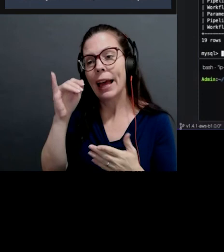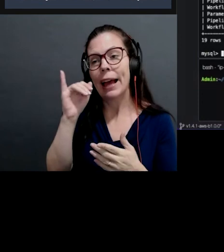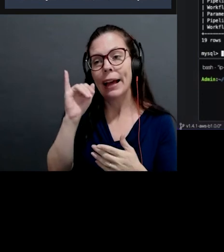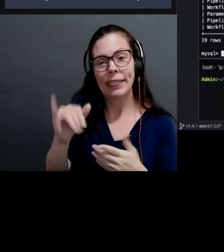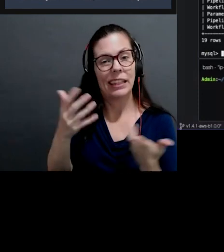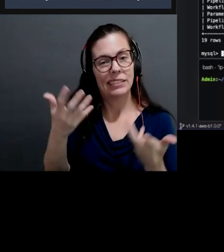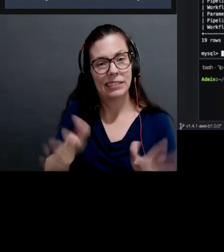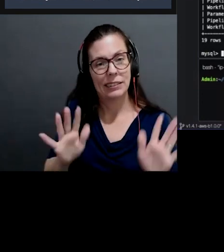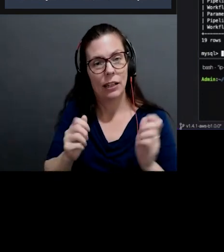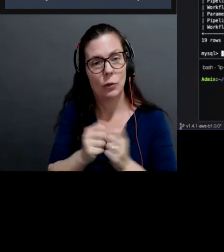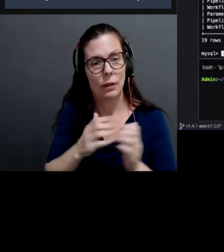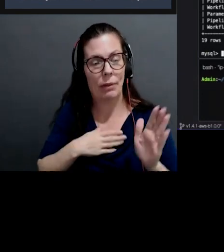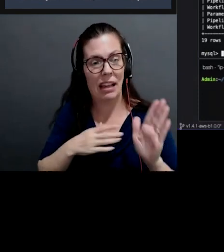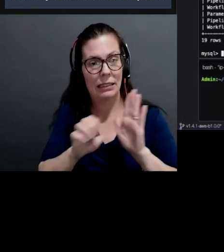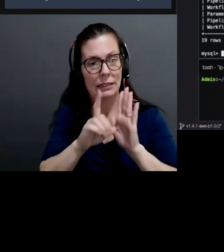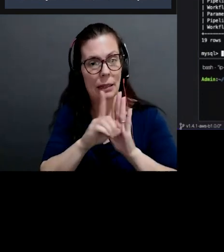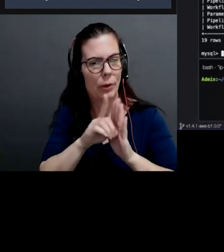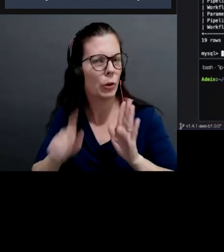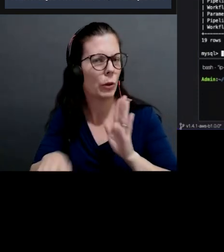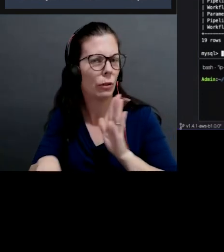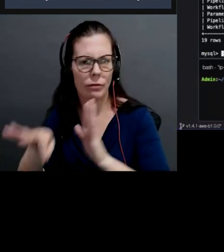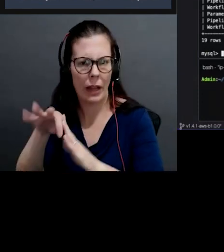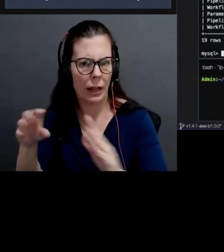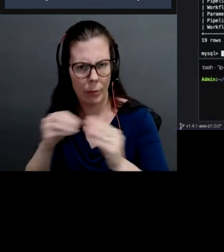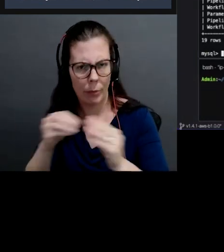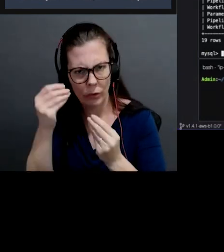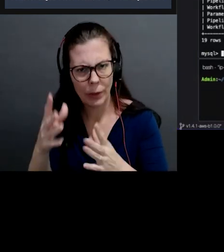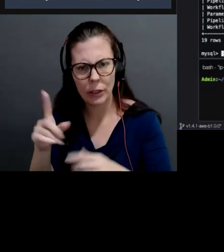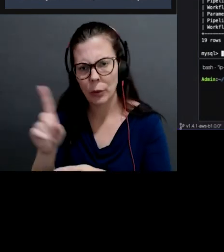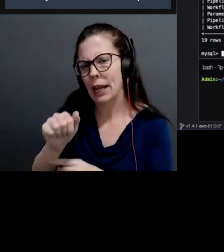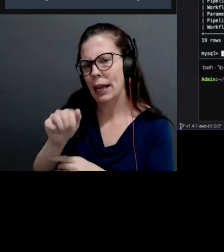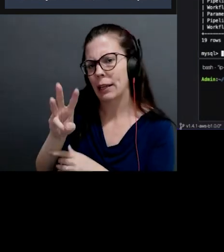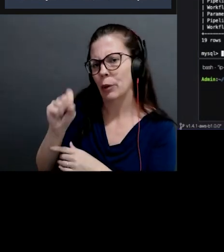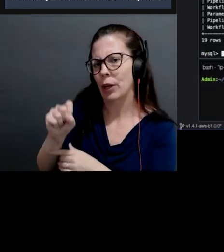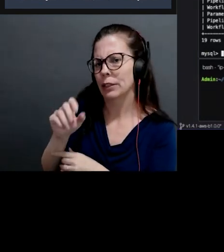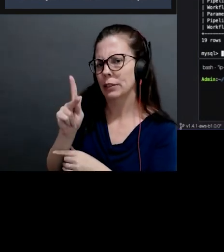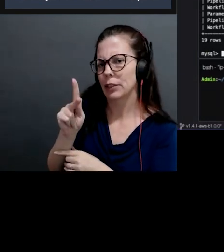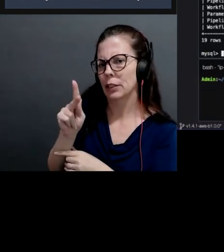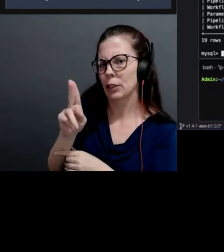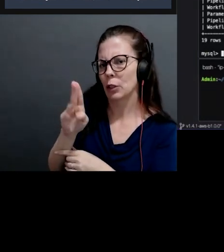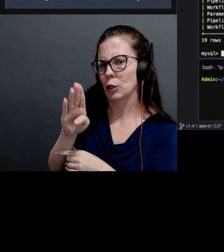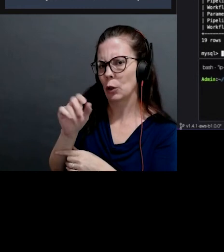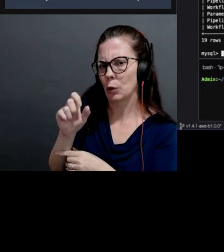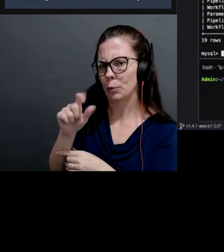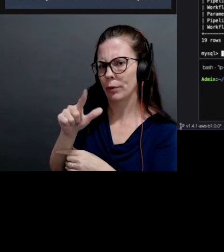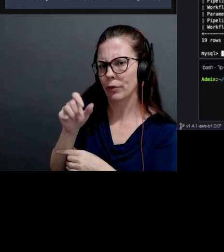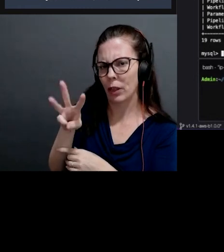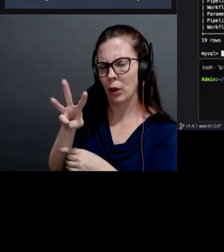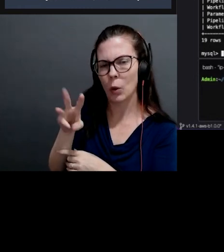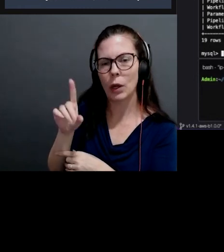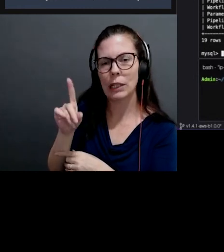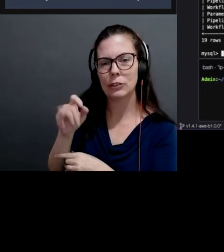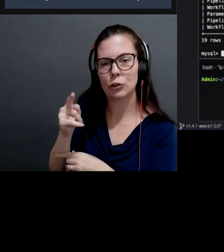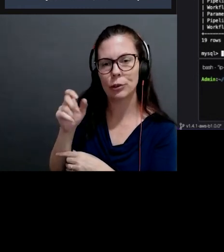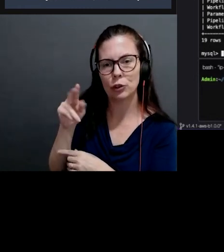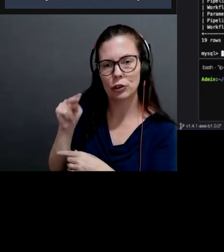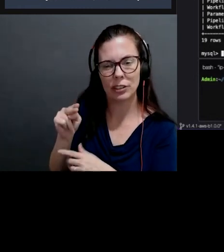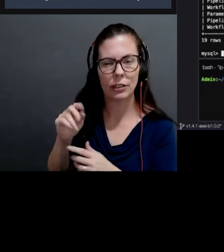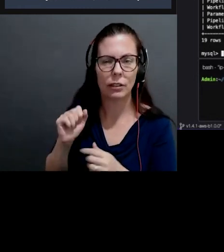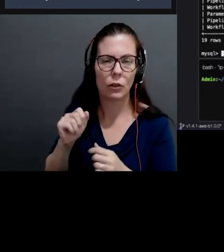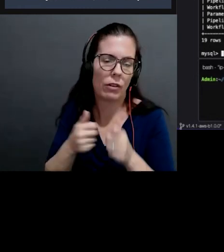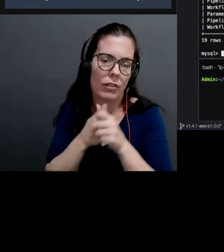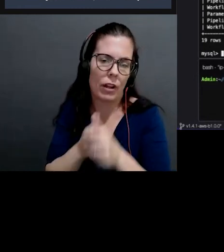You can probably find more information on AWS Kubeflow distribution on our formal AWS Kubeflow documentation,